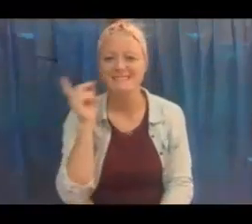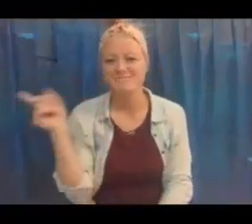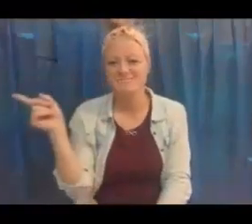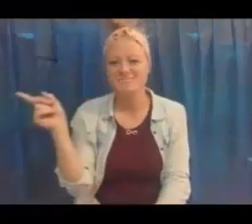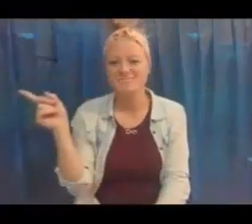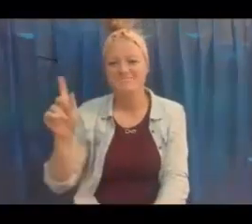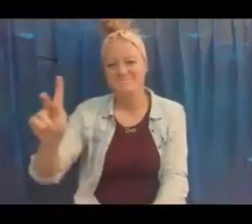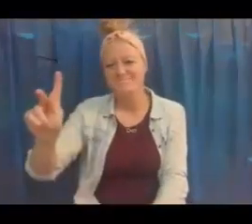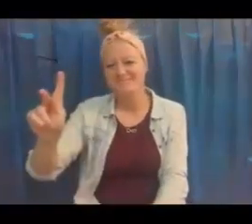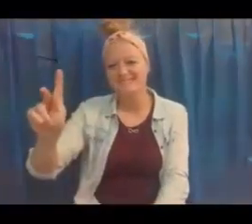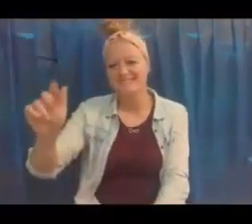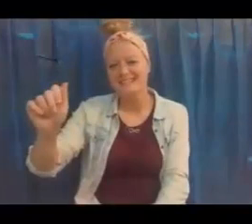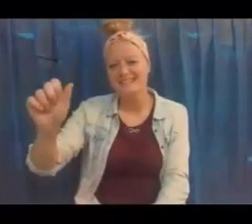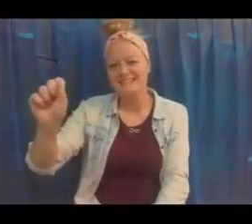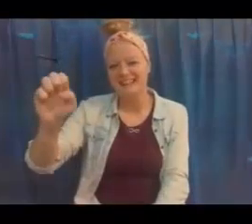C.